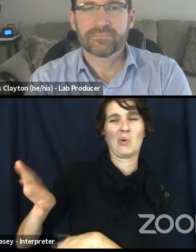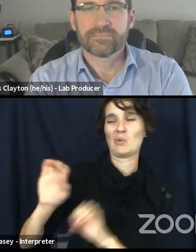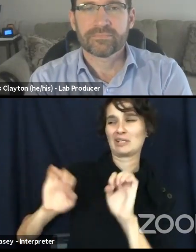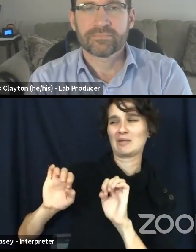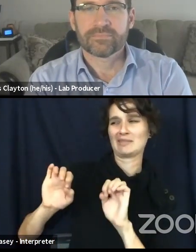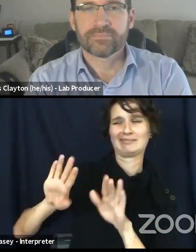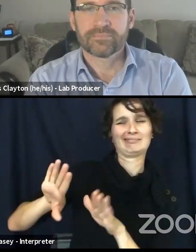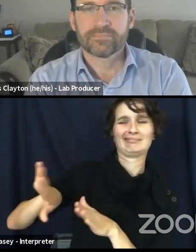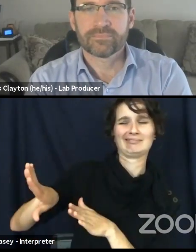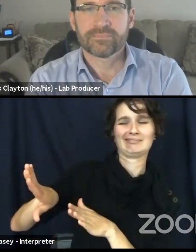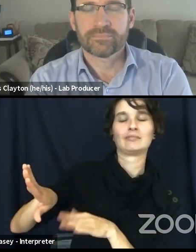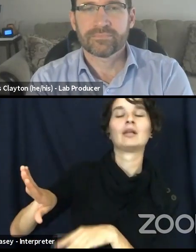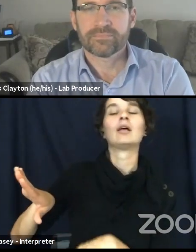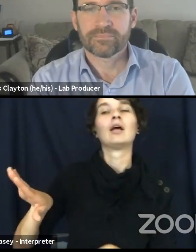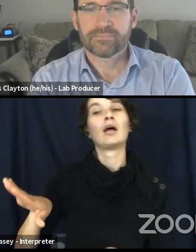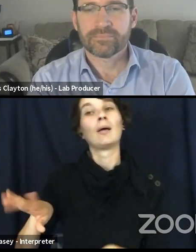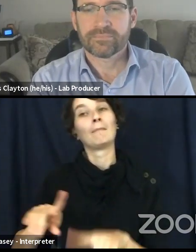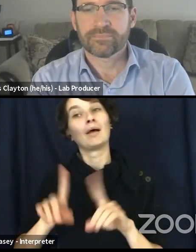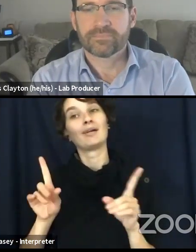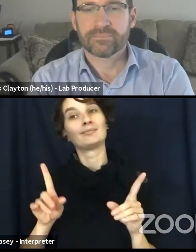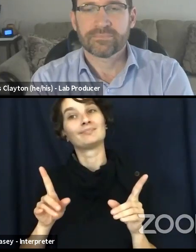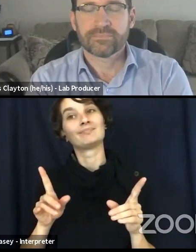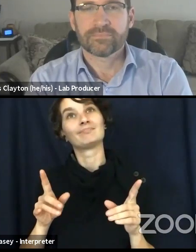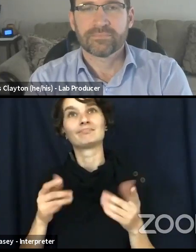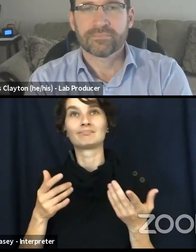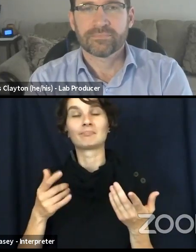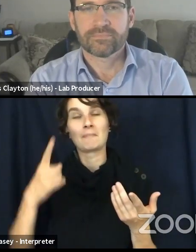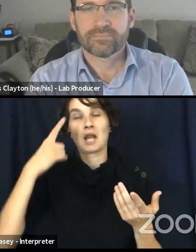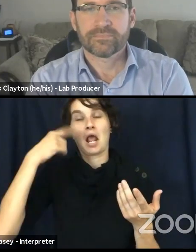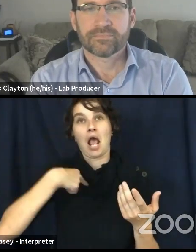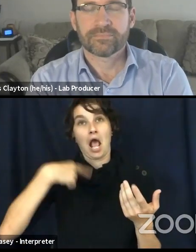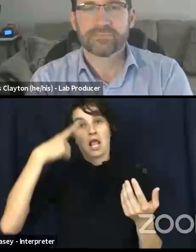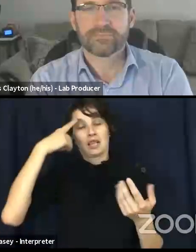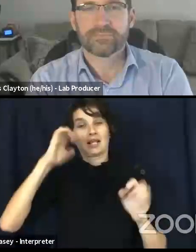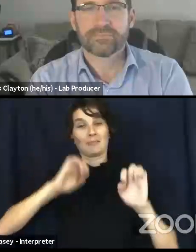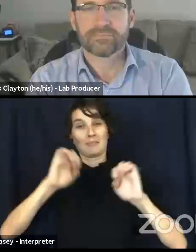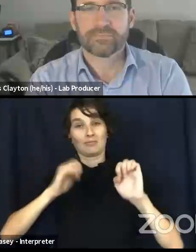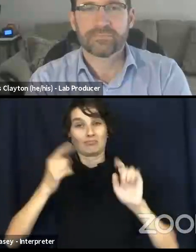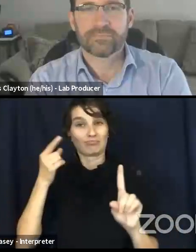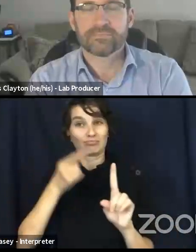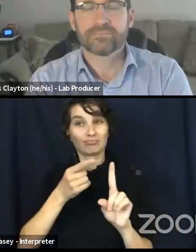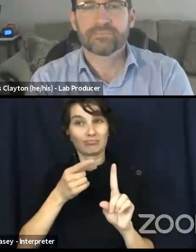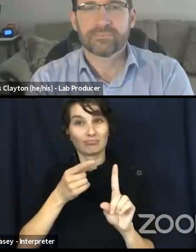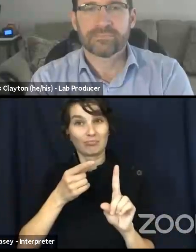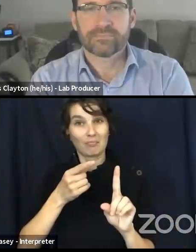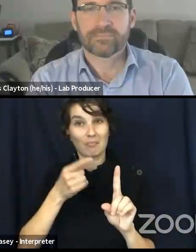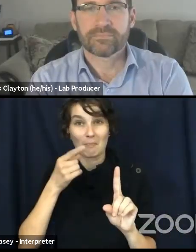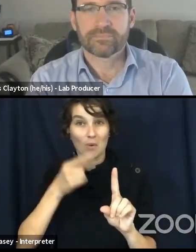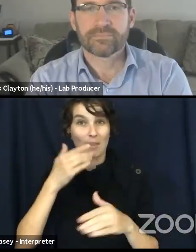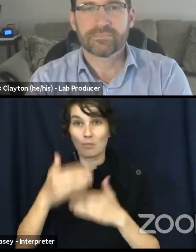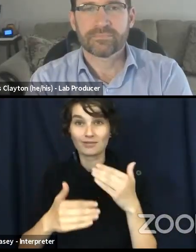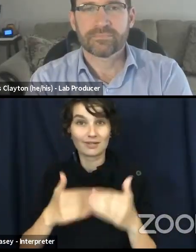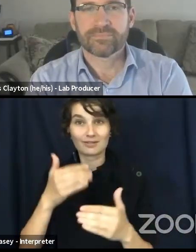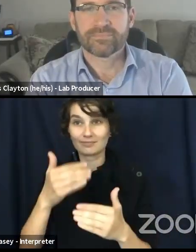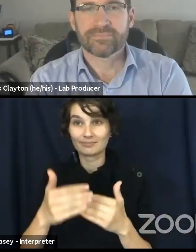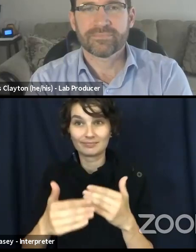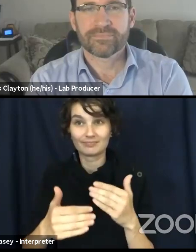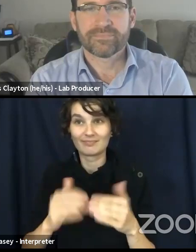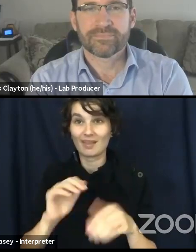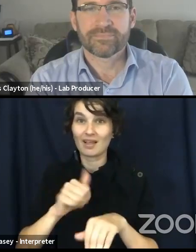But, you know, to me, experimentation is really just about a process, a procedure, a set